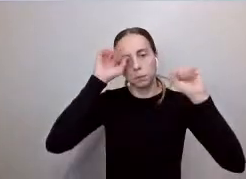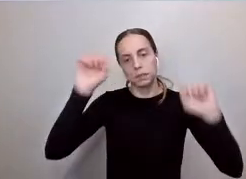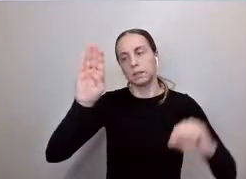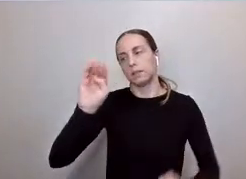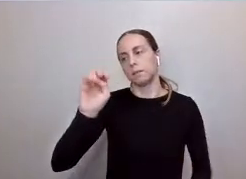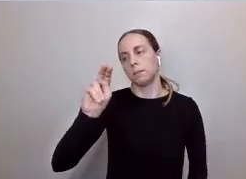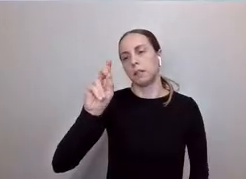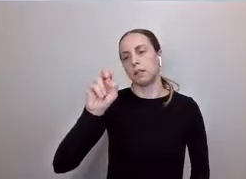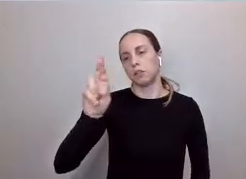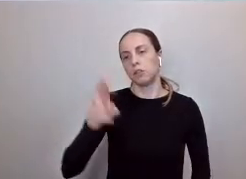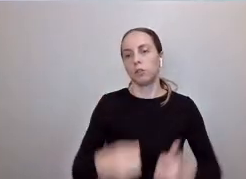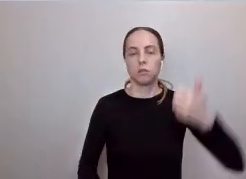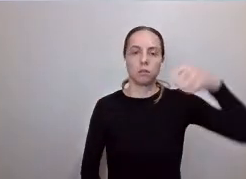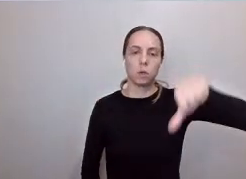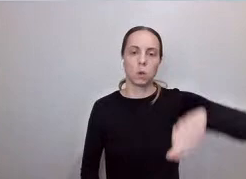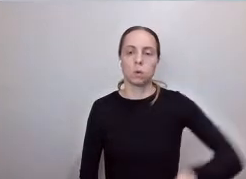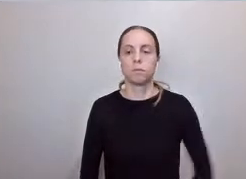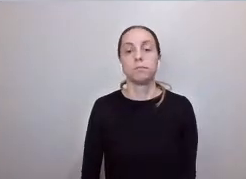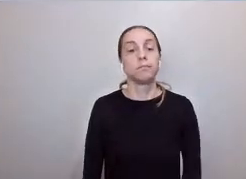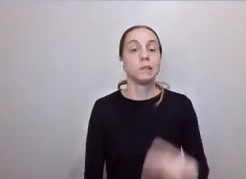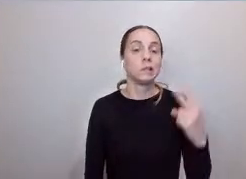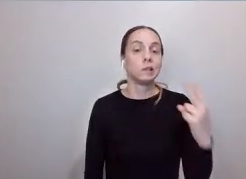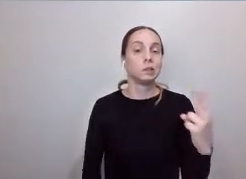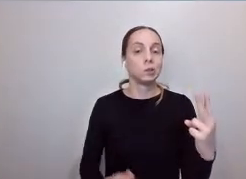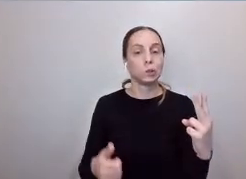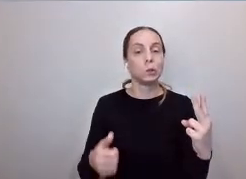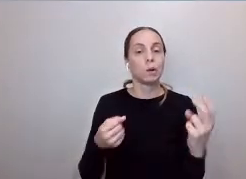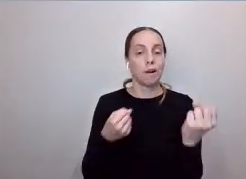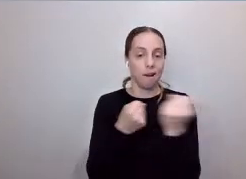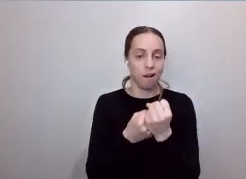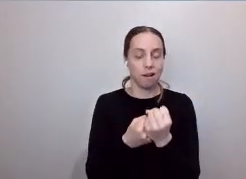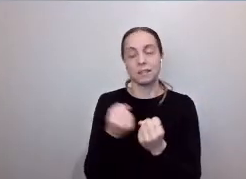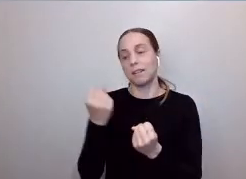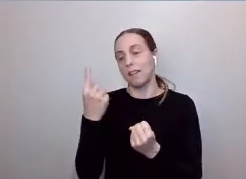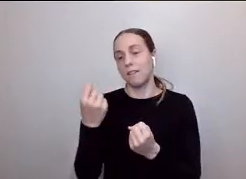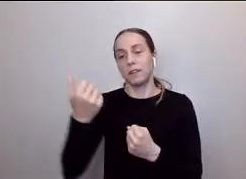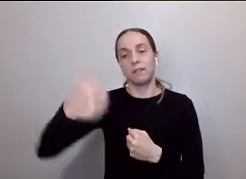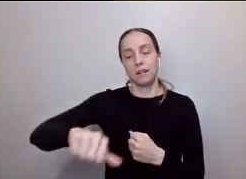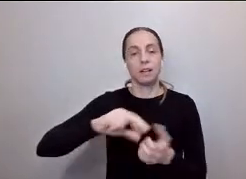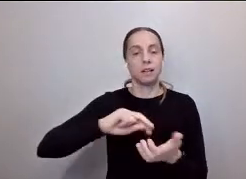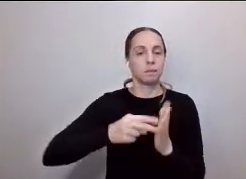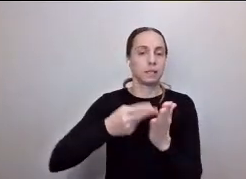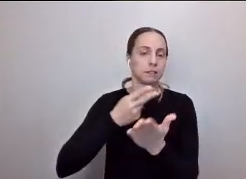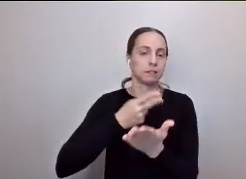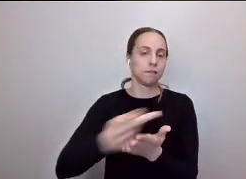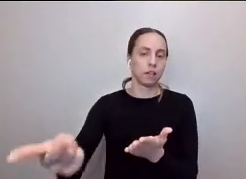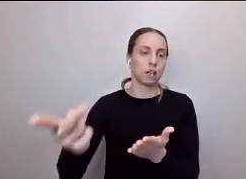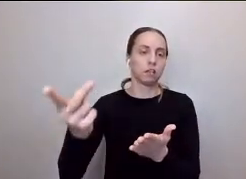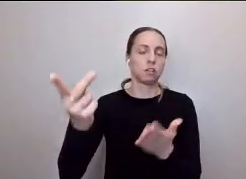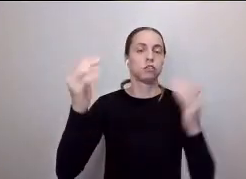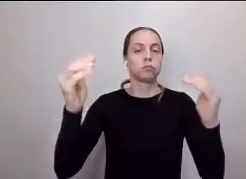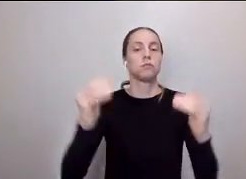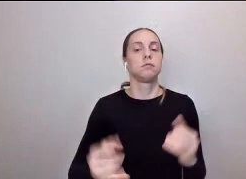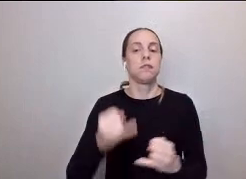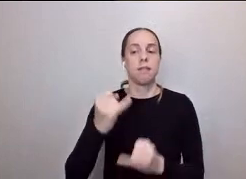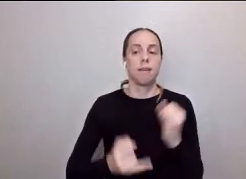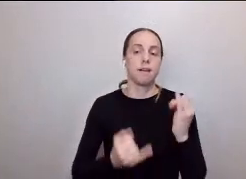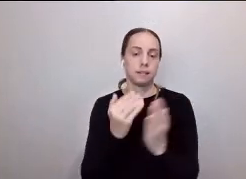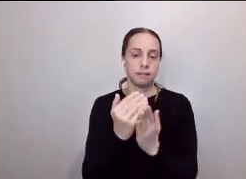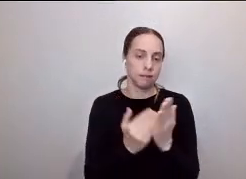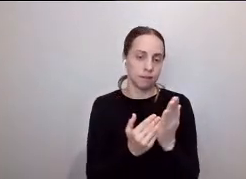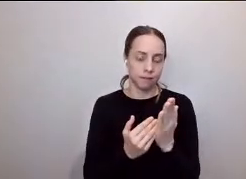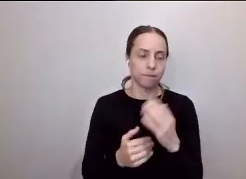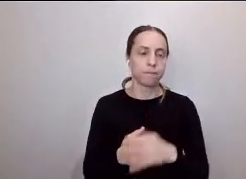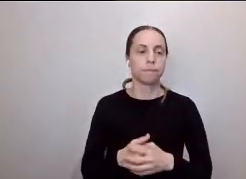There are 2 ayes and 11 nays. That motion fails, and that brings us to our last item that had been submitted ahead of time, which